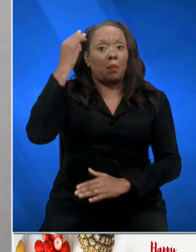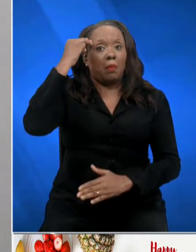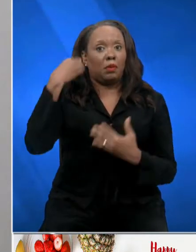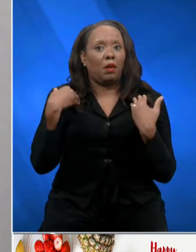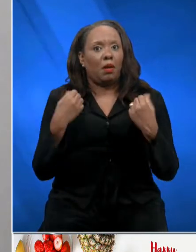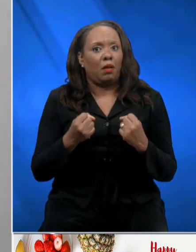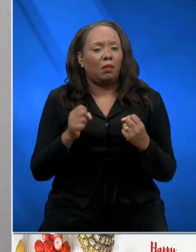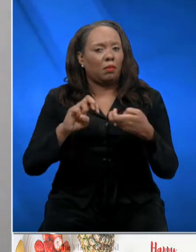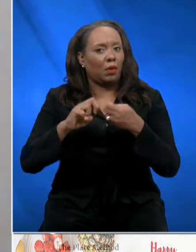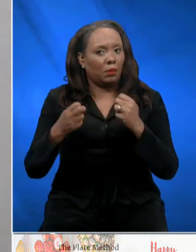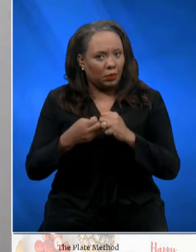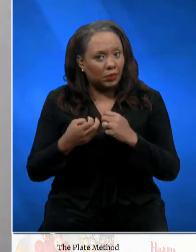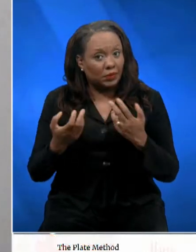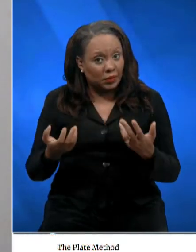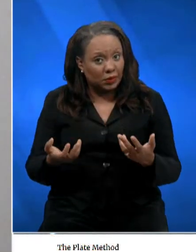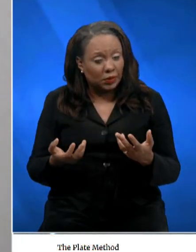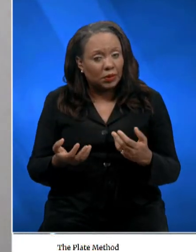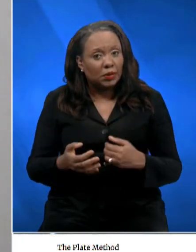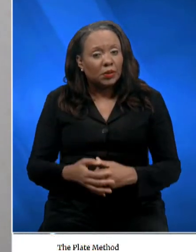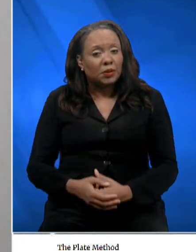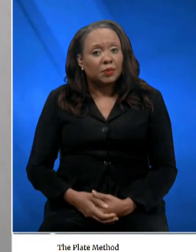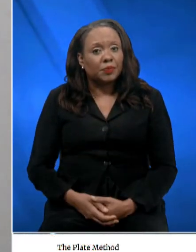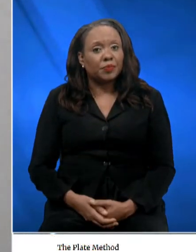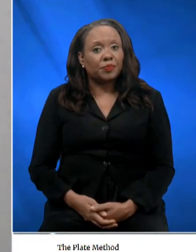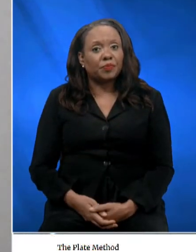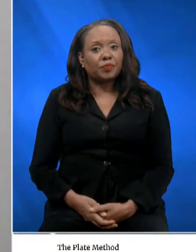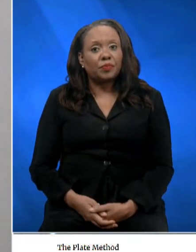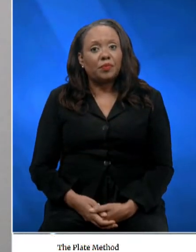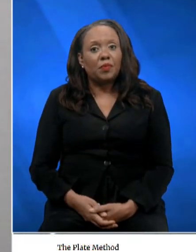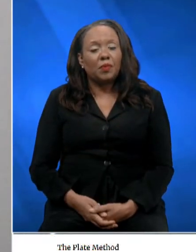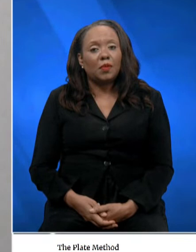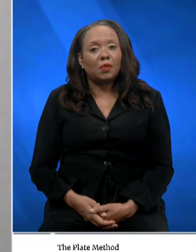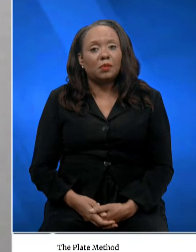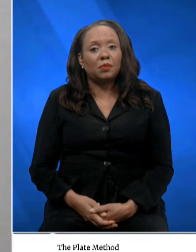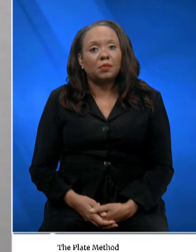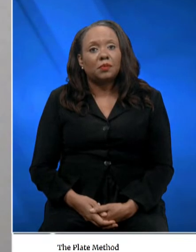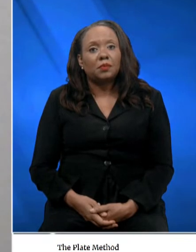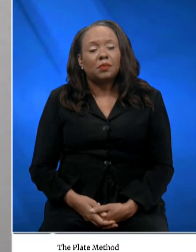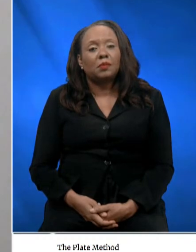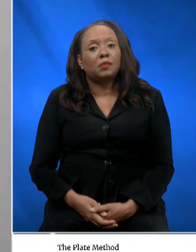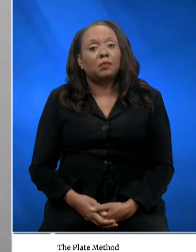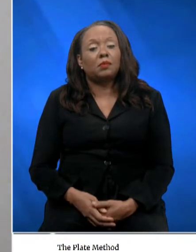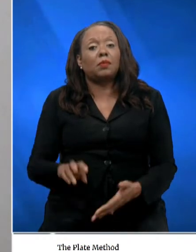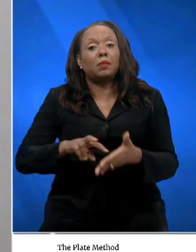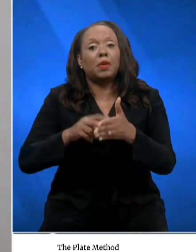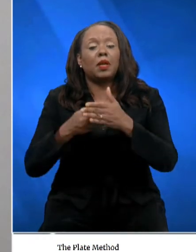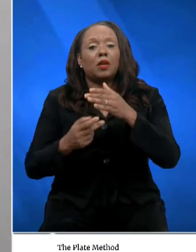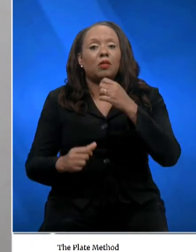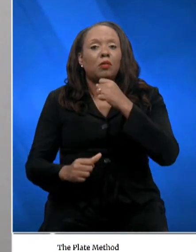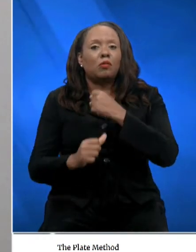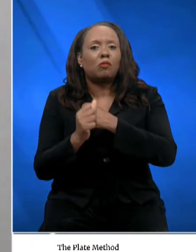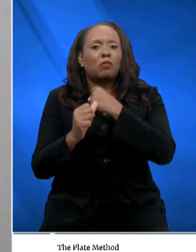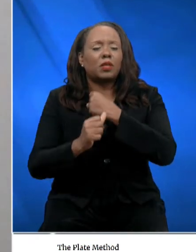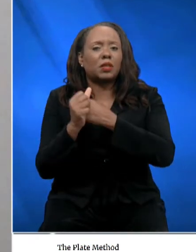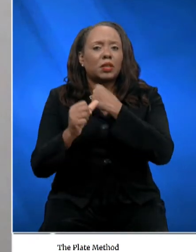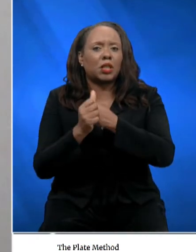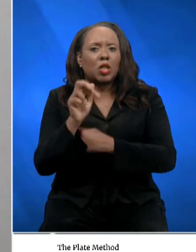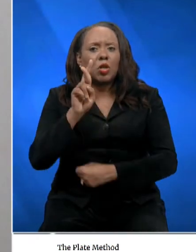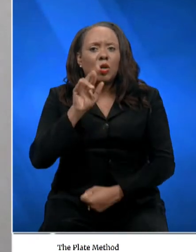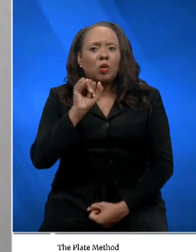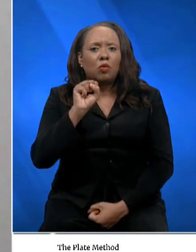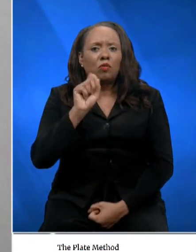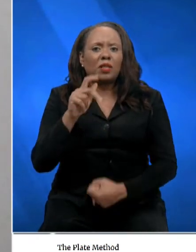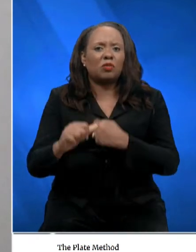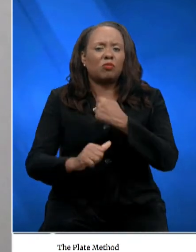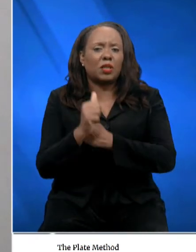issues actually can do the same thing, which is to increase your risk of diabetes. So even